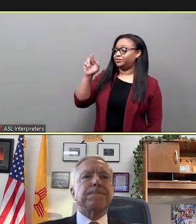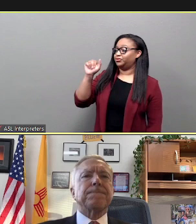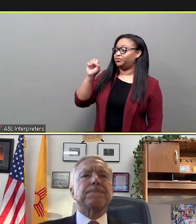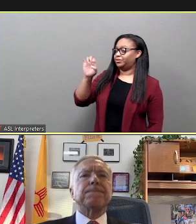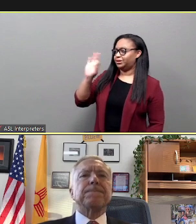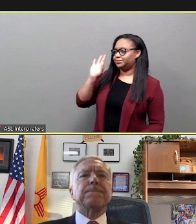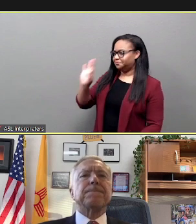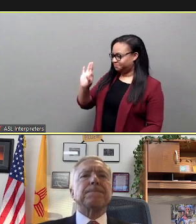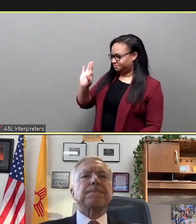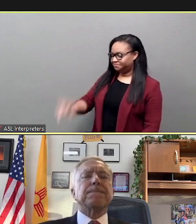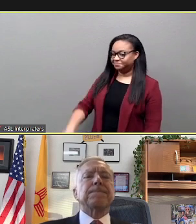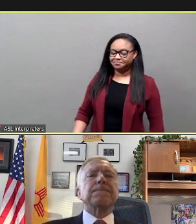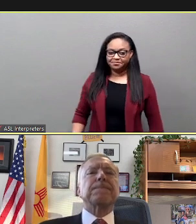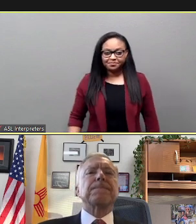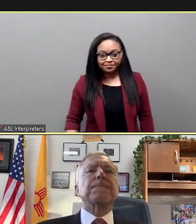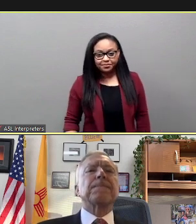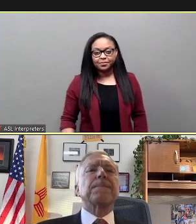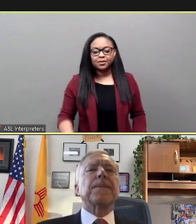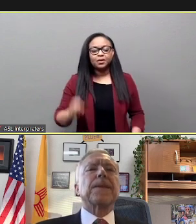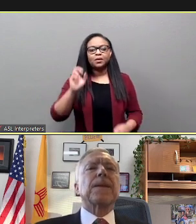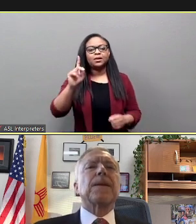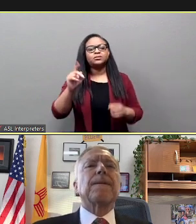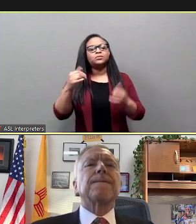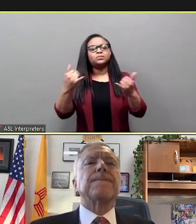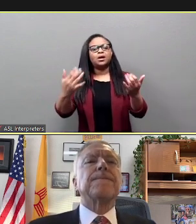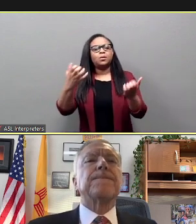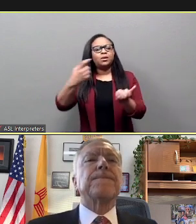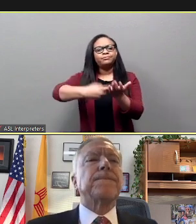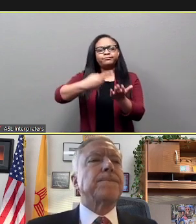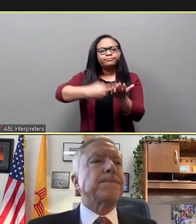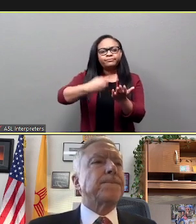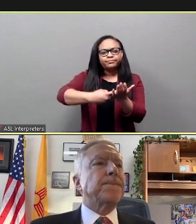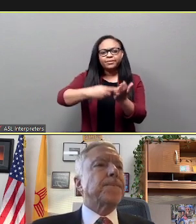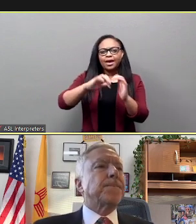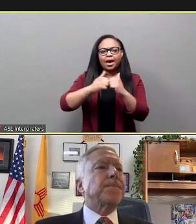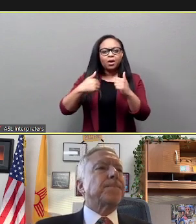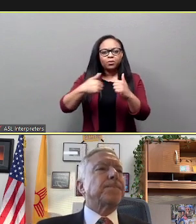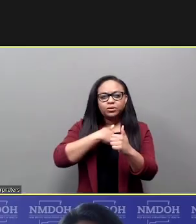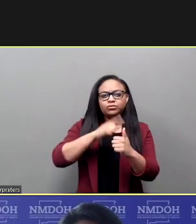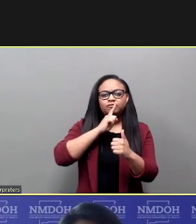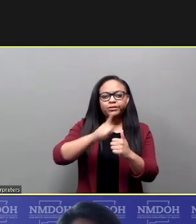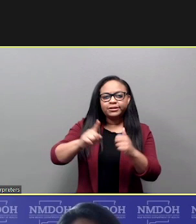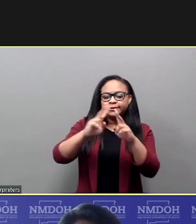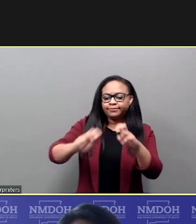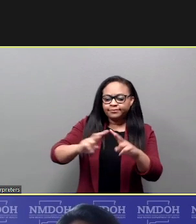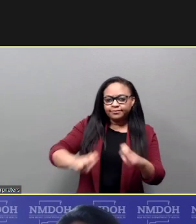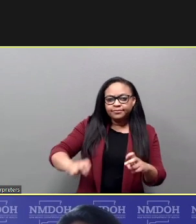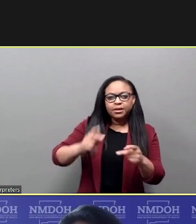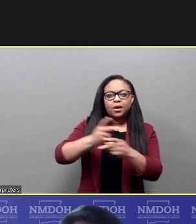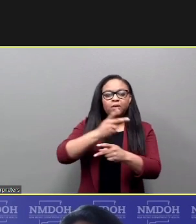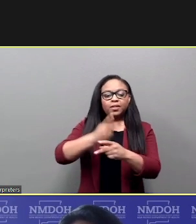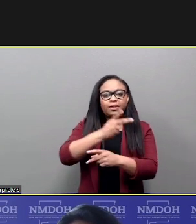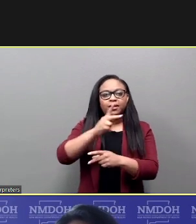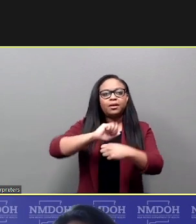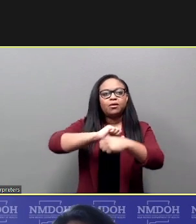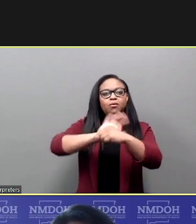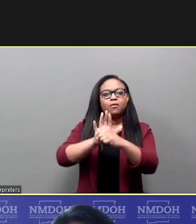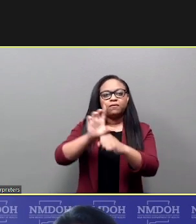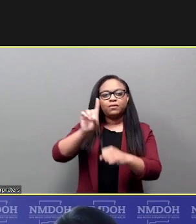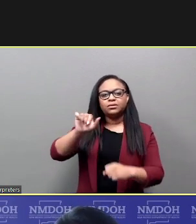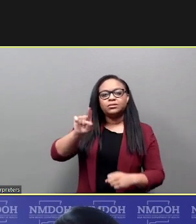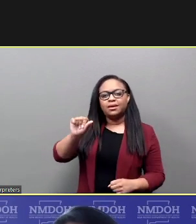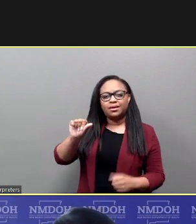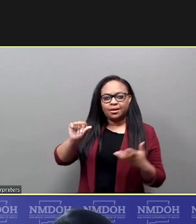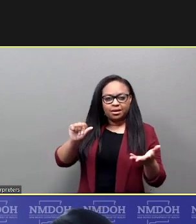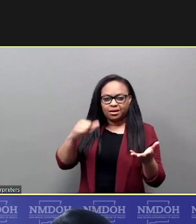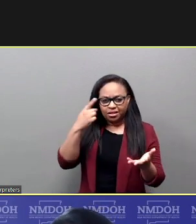the in terms of aligning our COVID data is really looking at